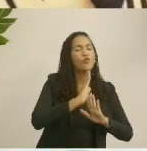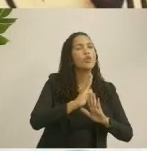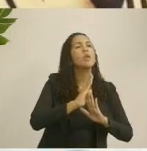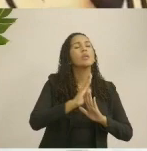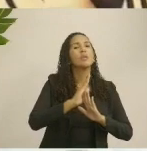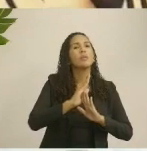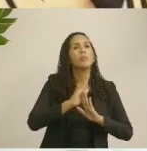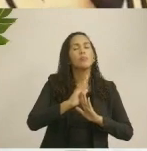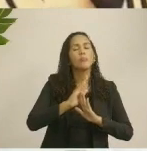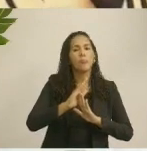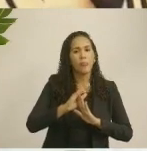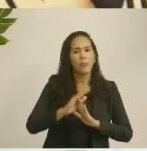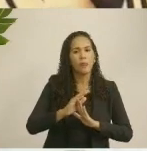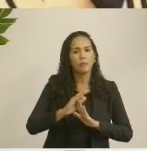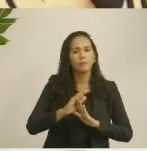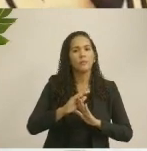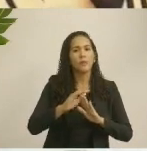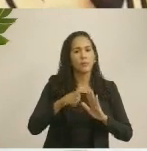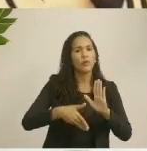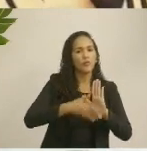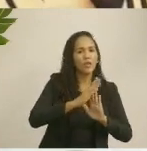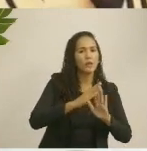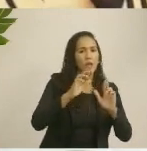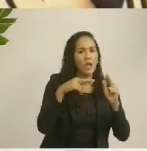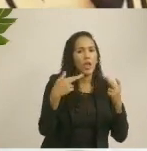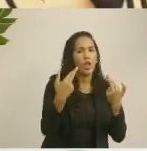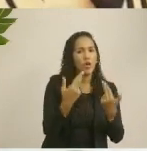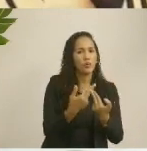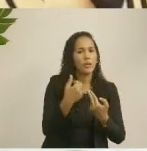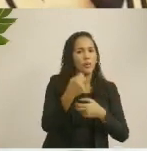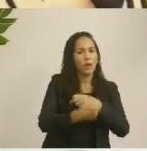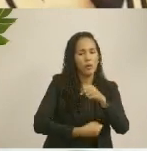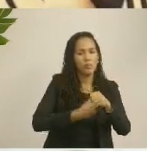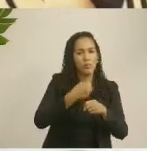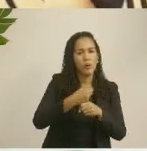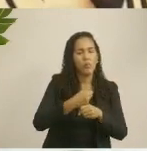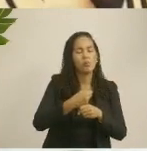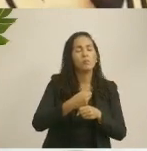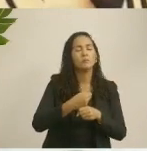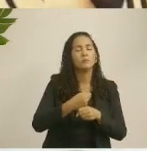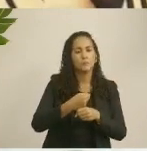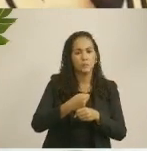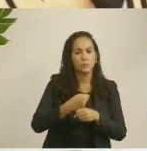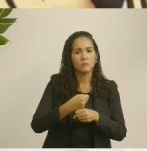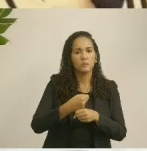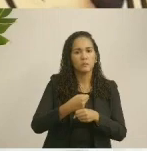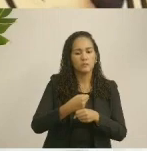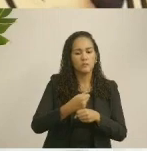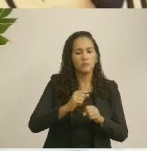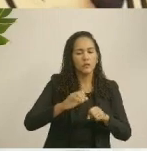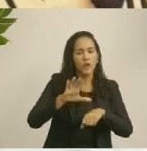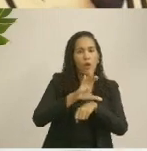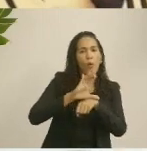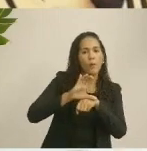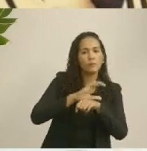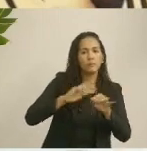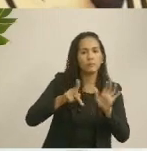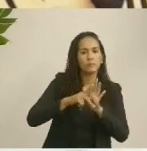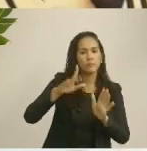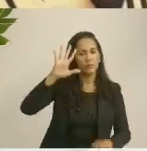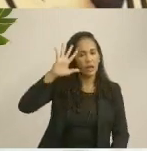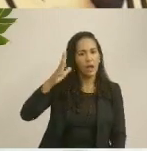couple of days. At the World Government Summit in Dubai, one of the core themes was